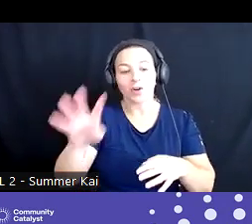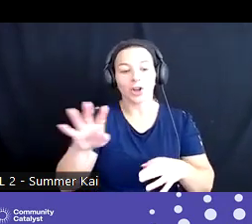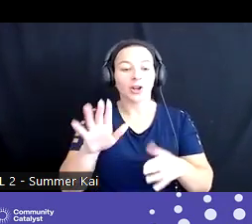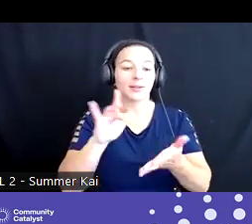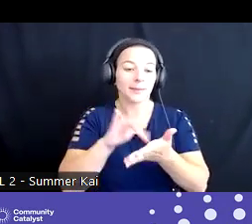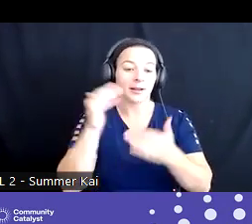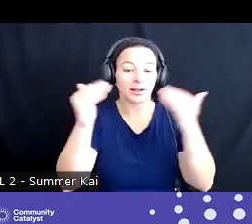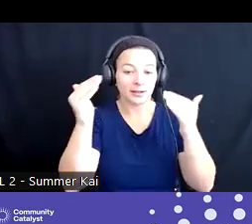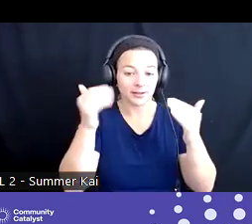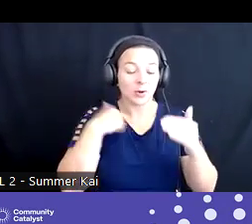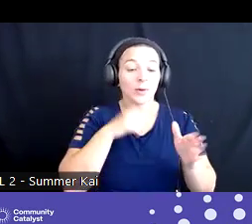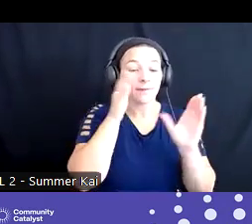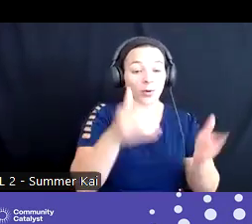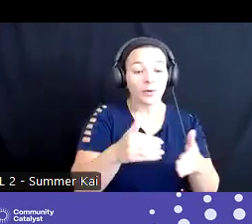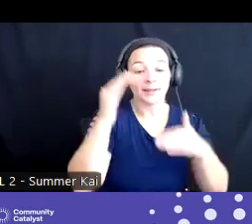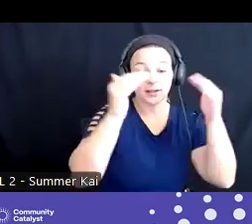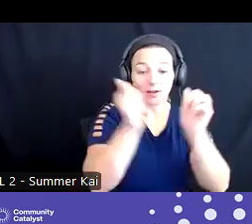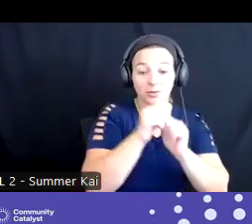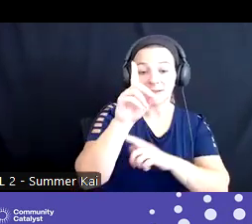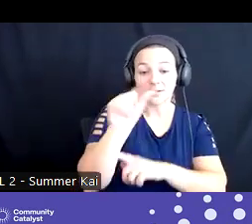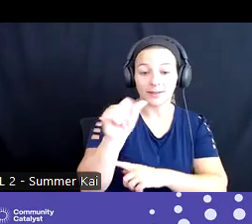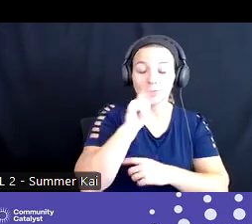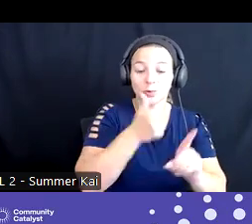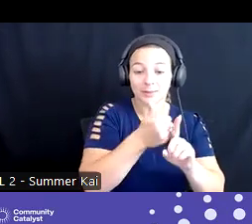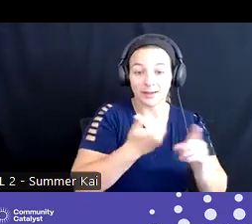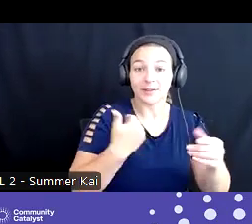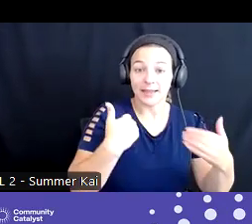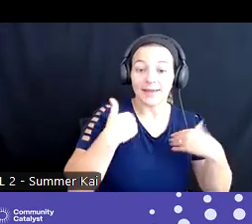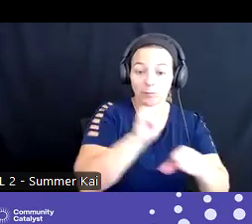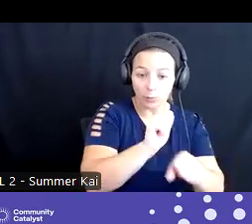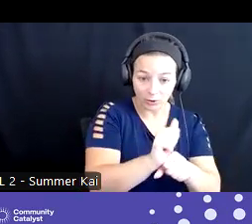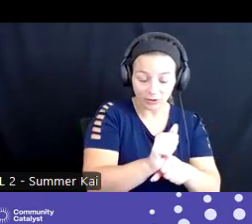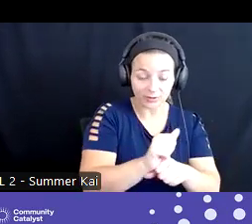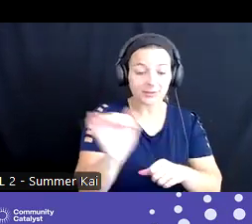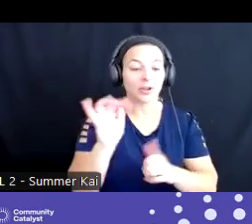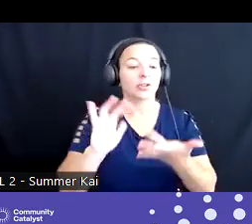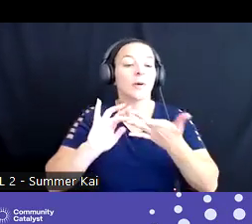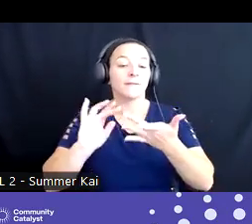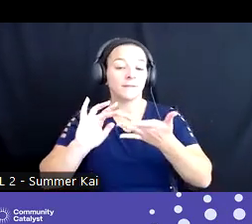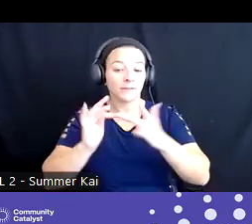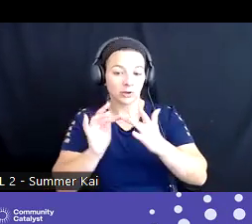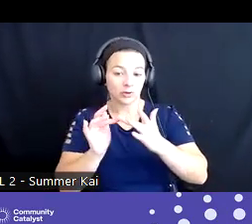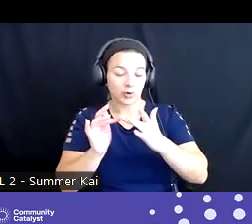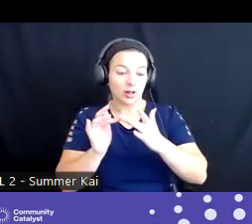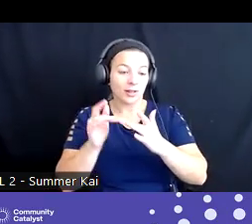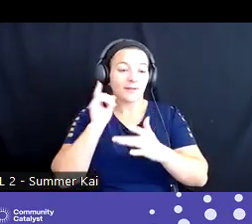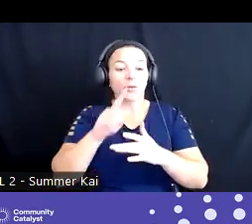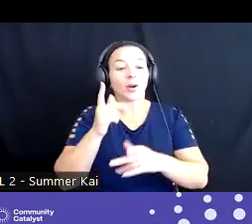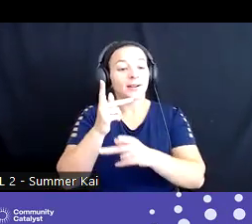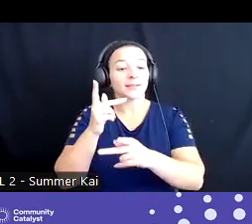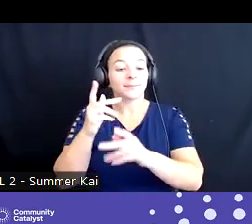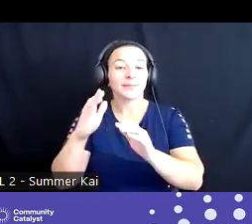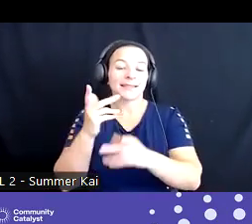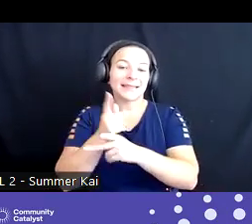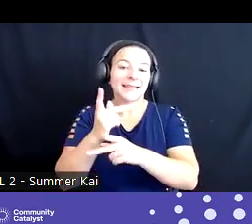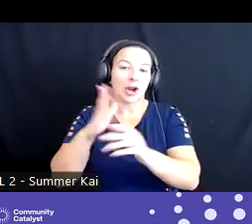focused on adults with disabilities who are working and a virtual session for caregivers of overlooked middle